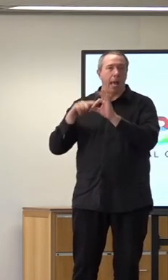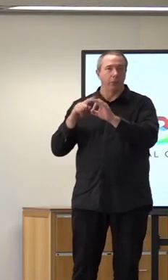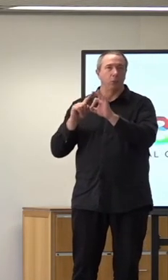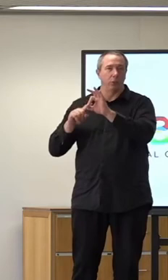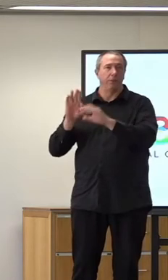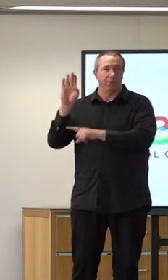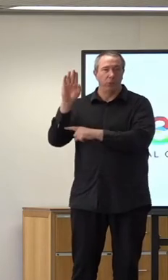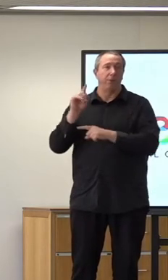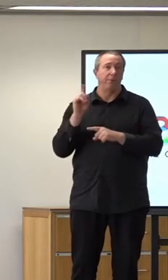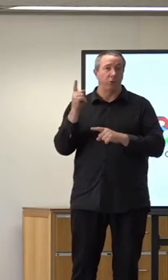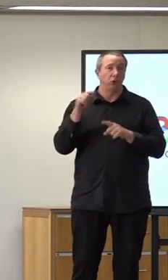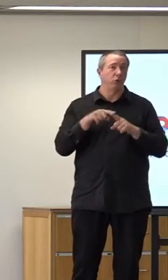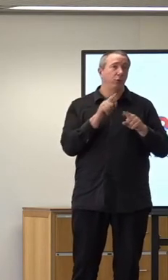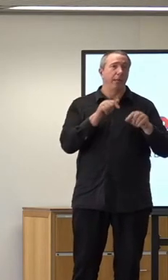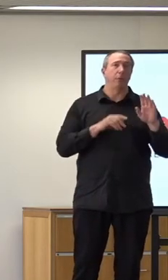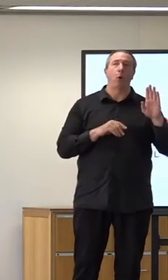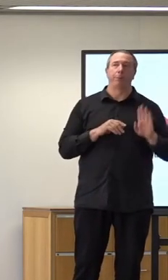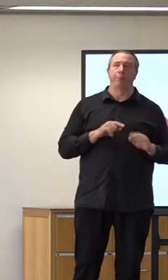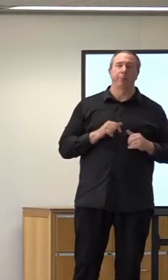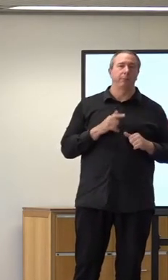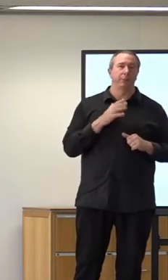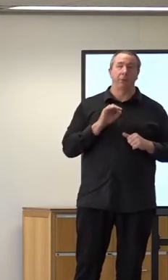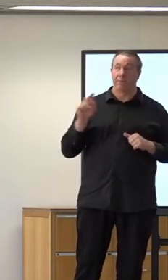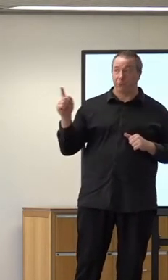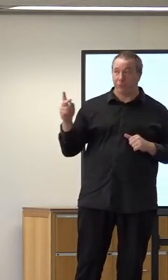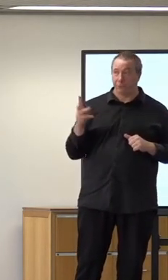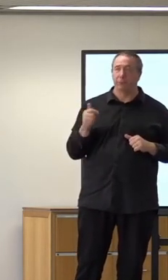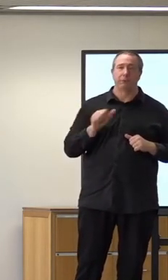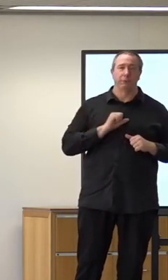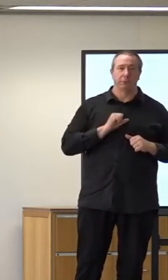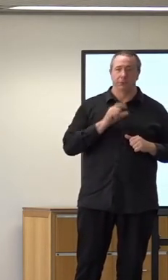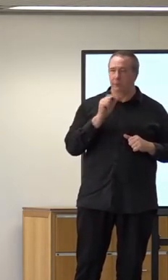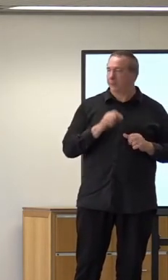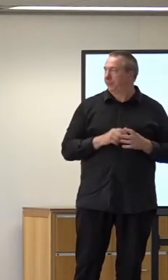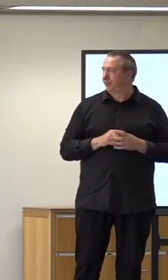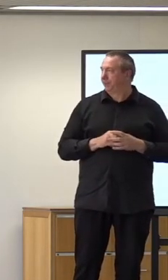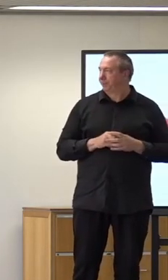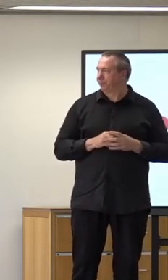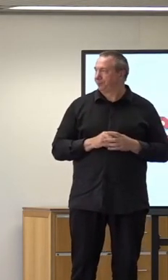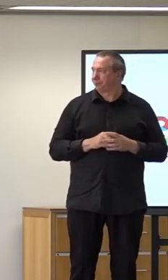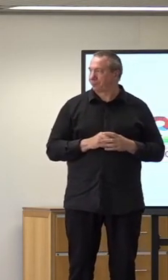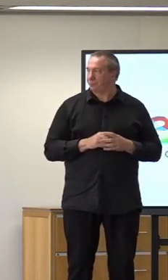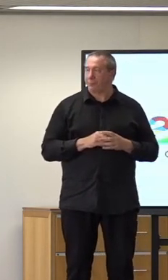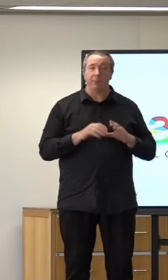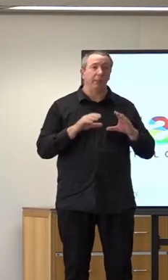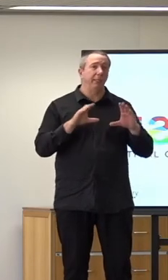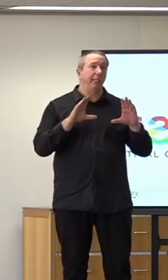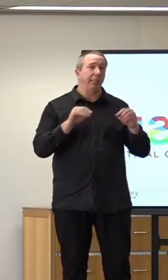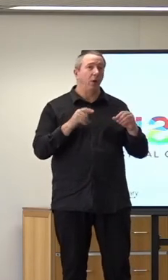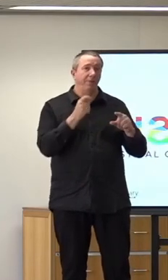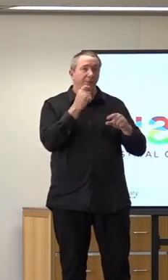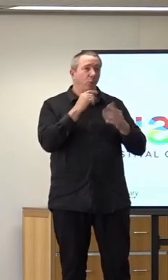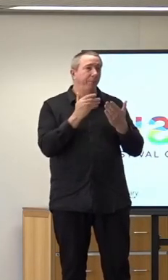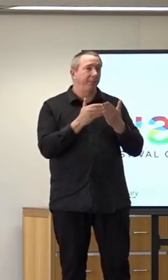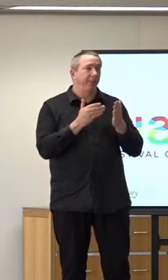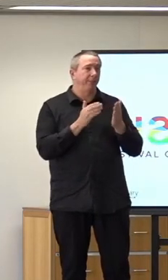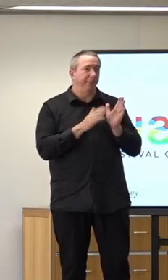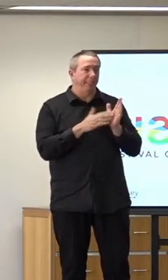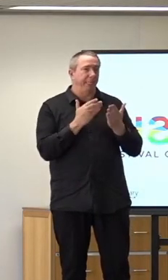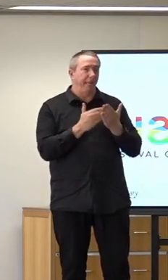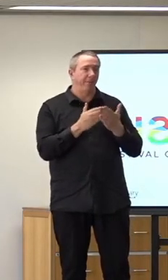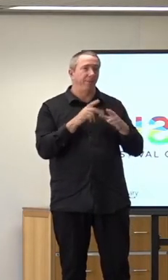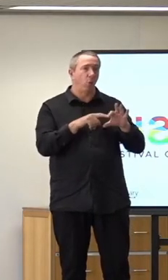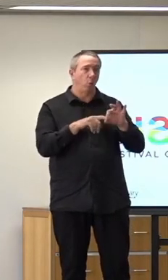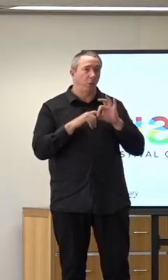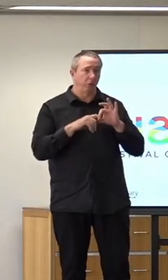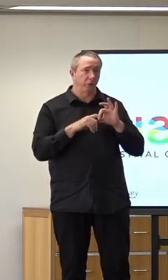to this. Lovely. Part of it. Yes. Okay, you had surprises and segues. So with that, we've got a few minutes for